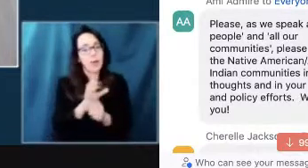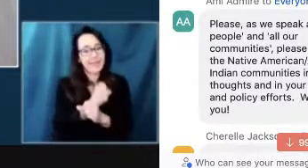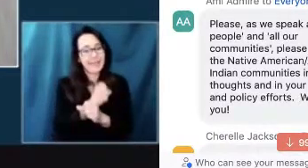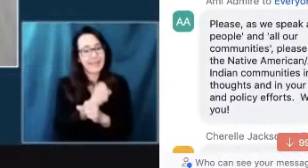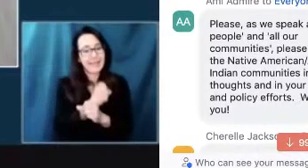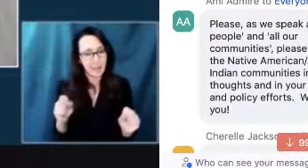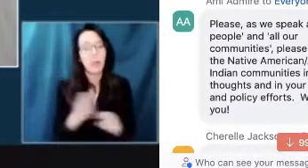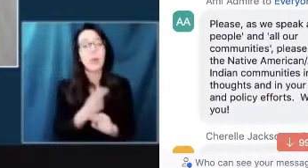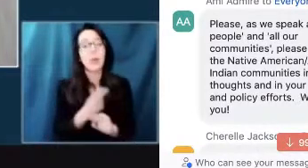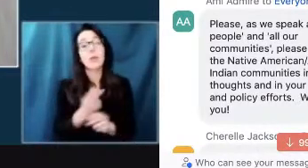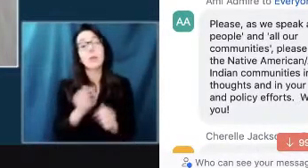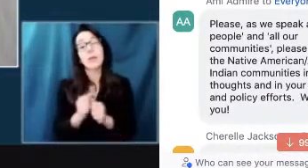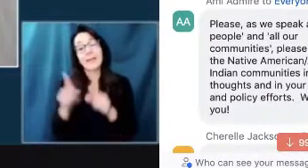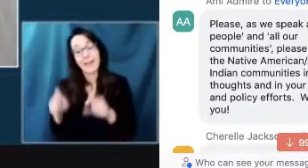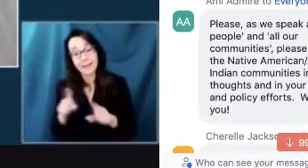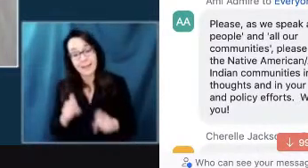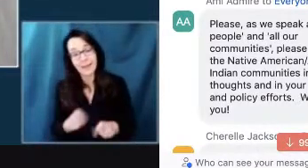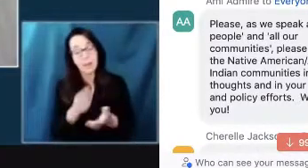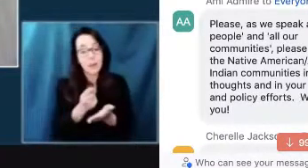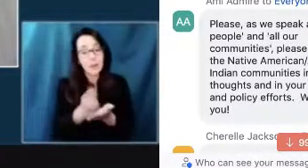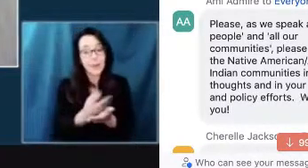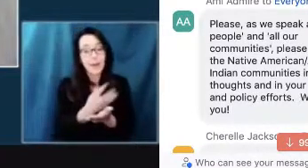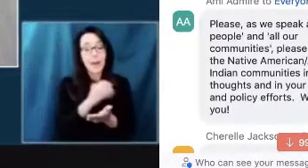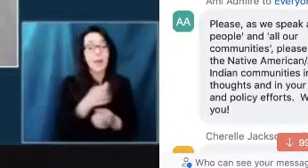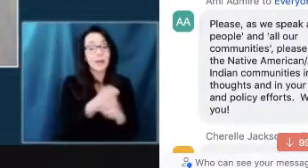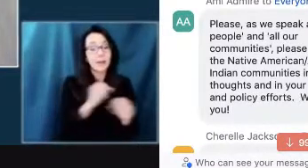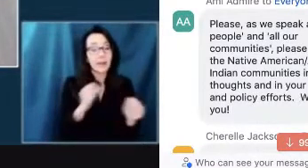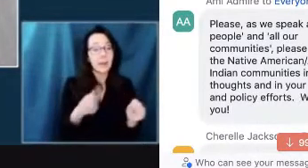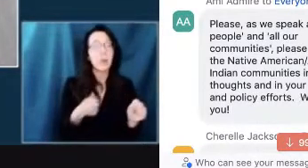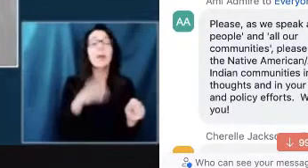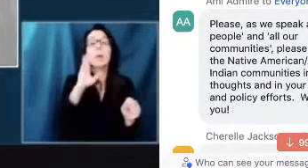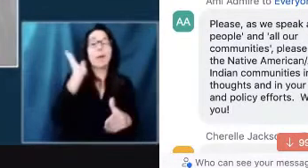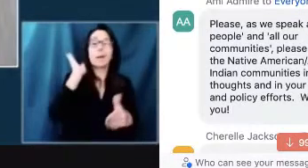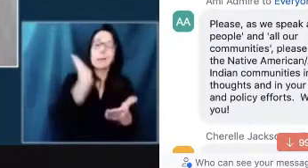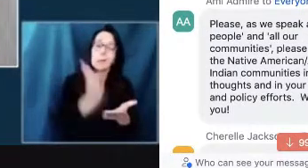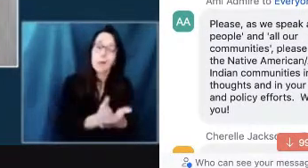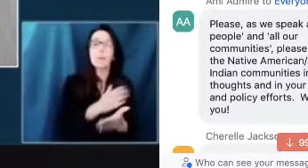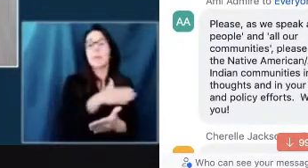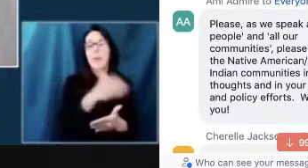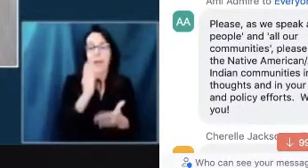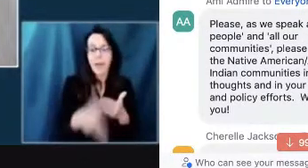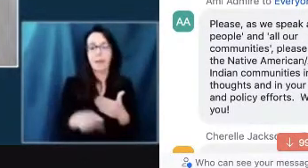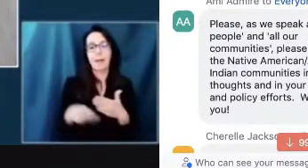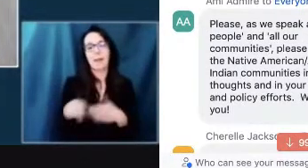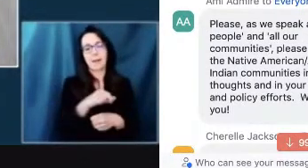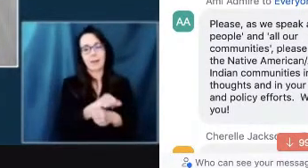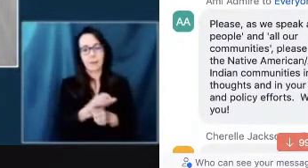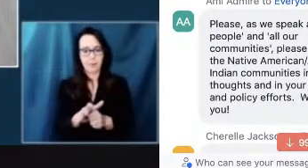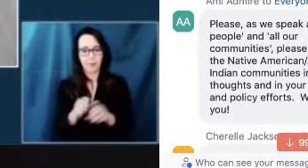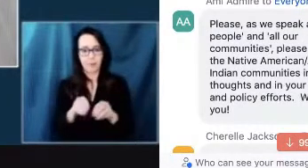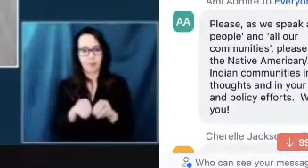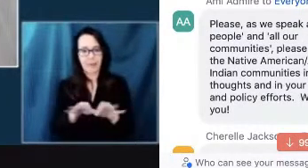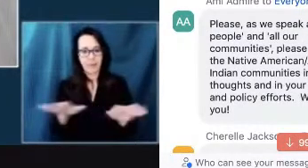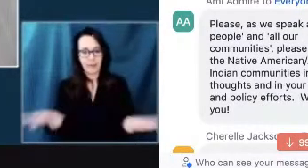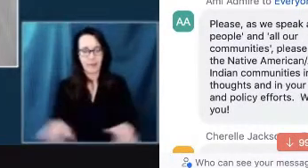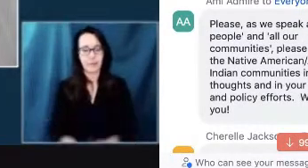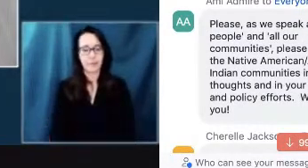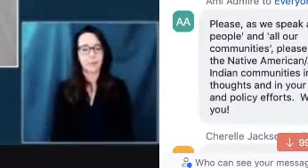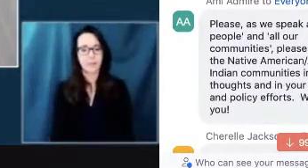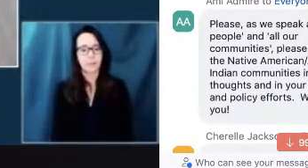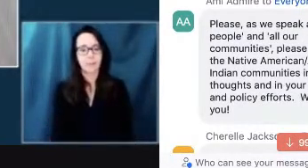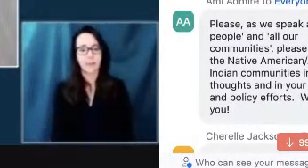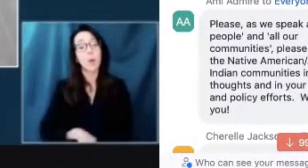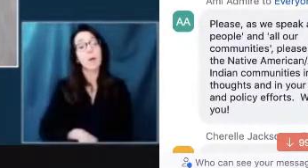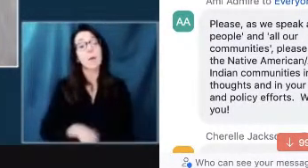safety measures, we will get to an official end of this pandemic. That's why we're proud that California has given out more